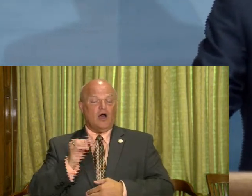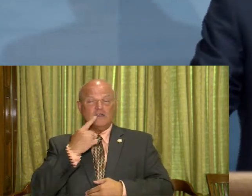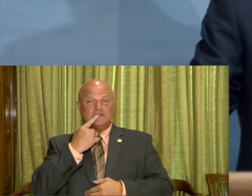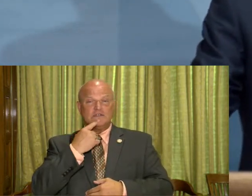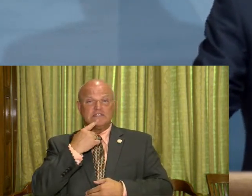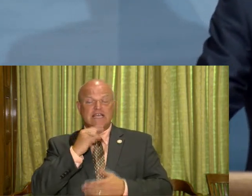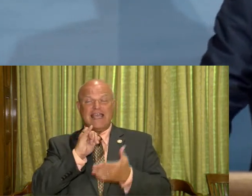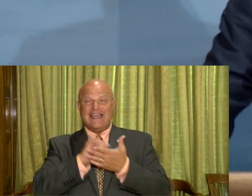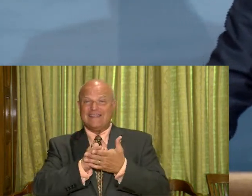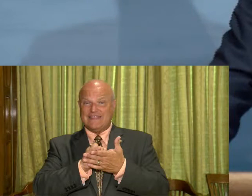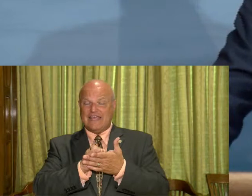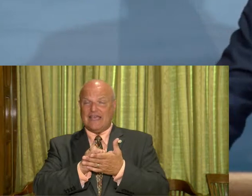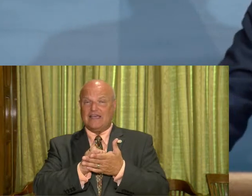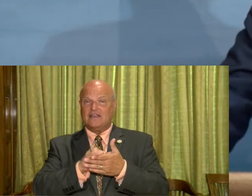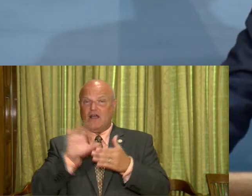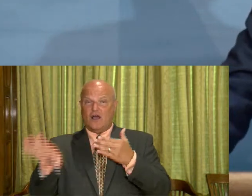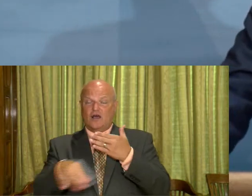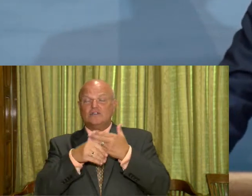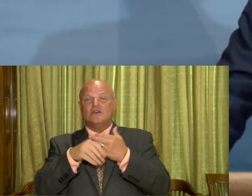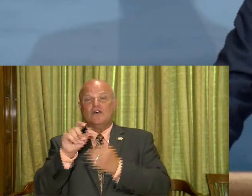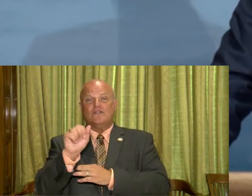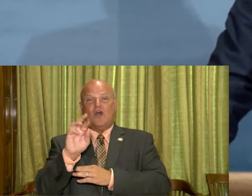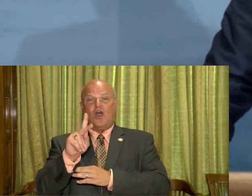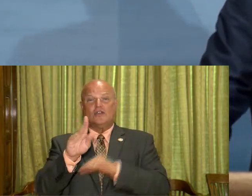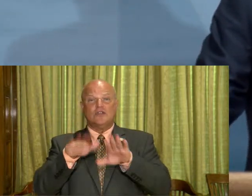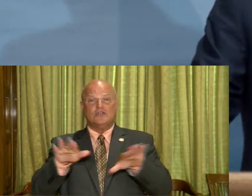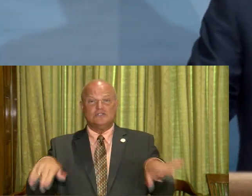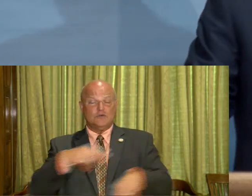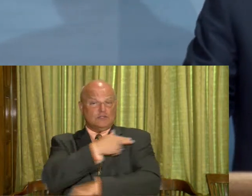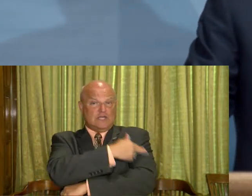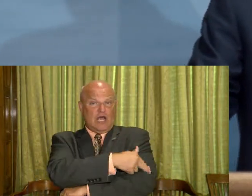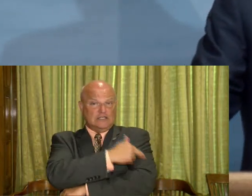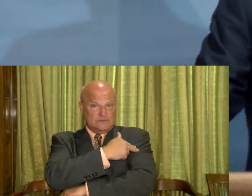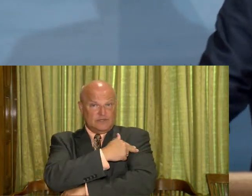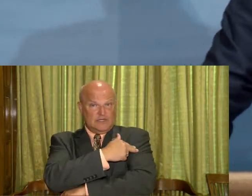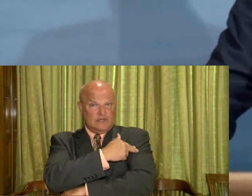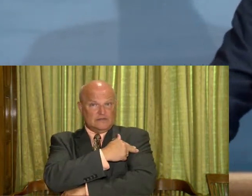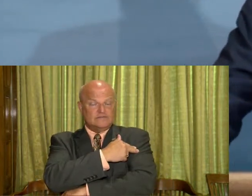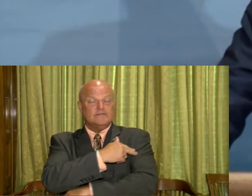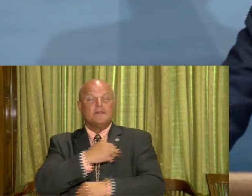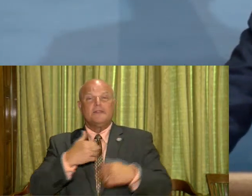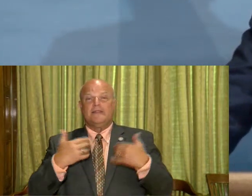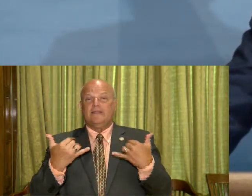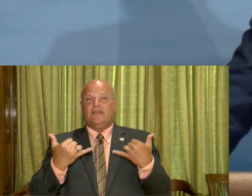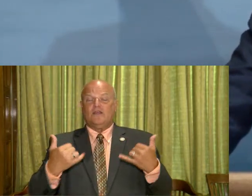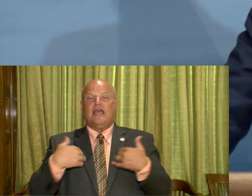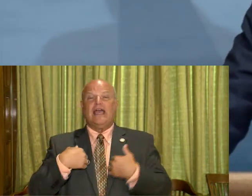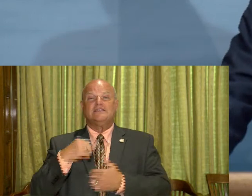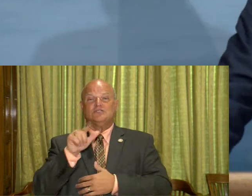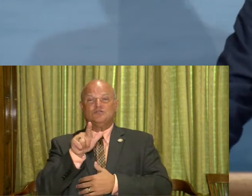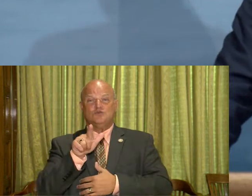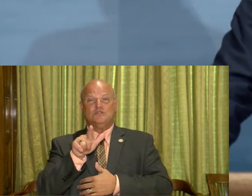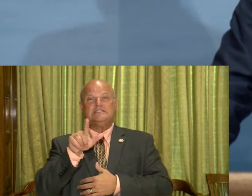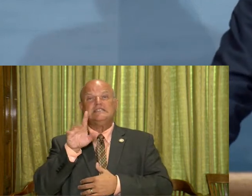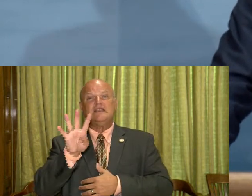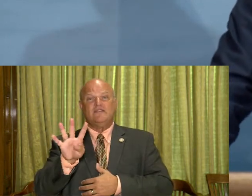that particular point that the Arkansas Children's Hospital has currently